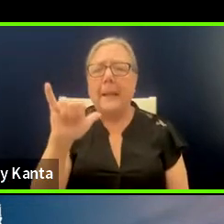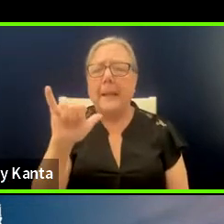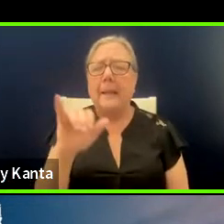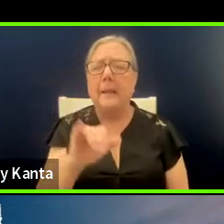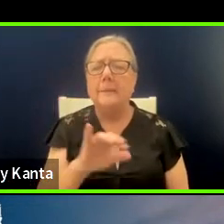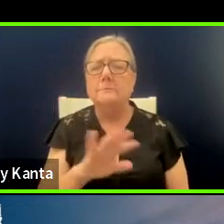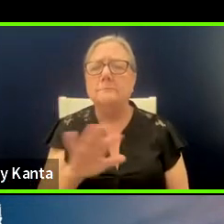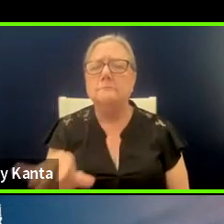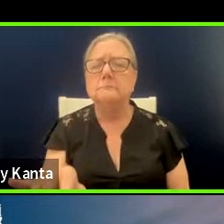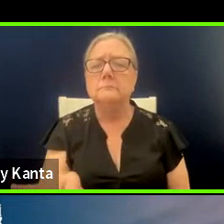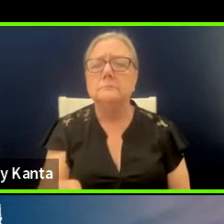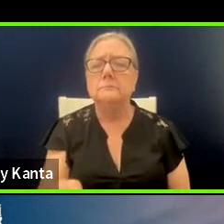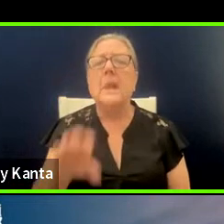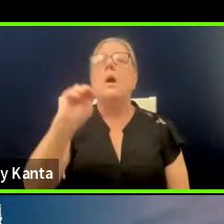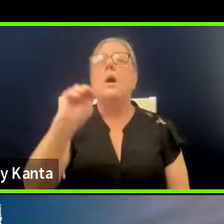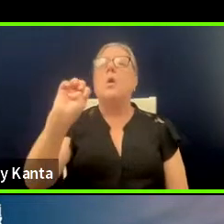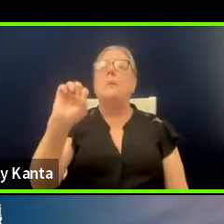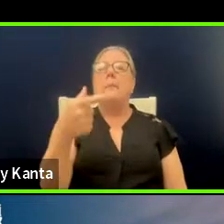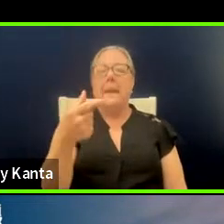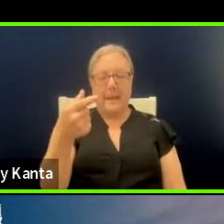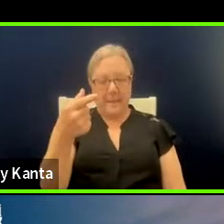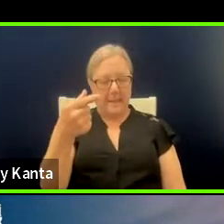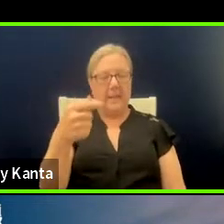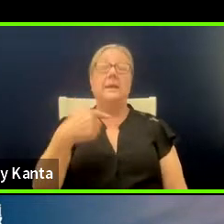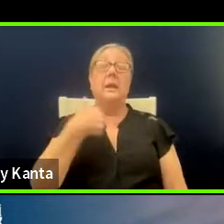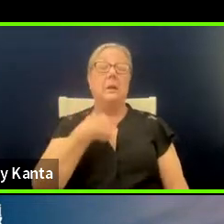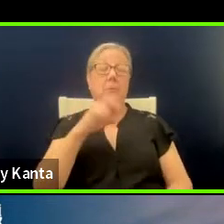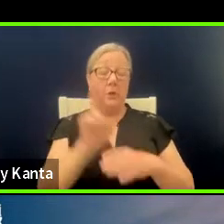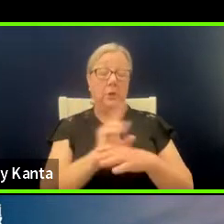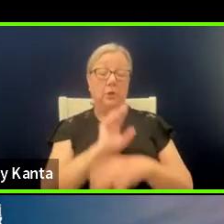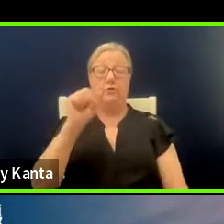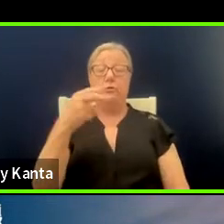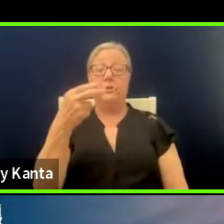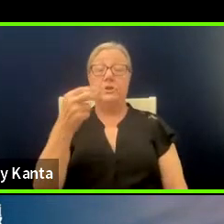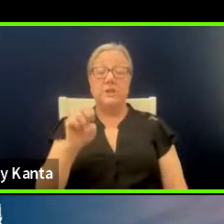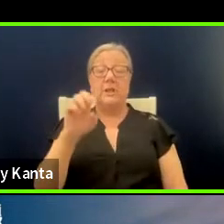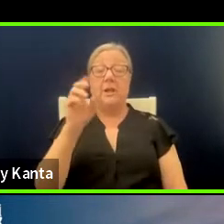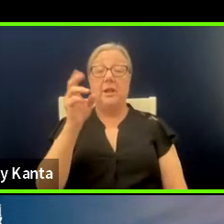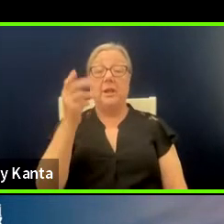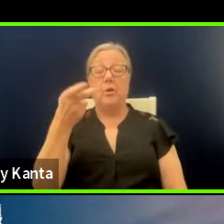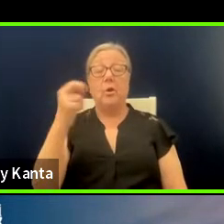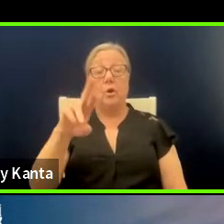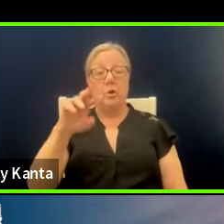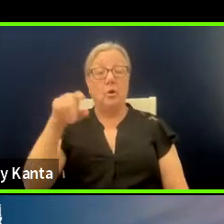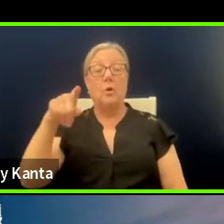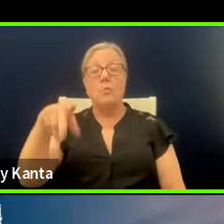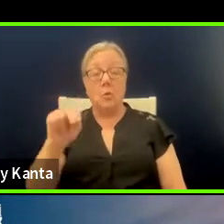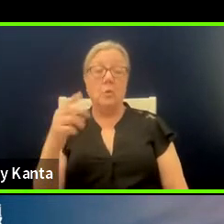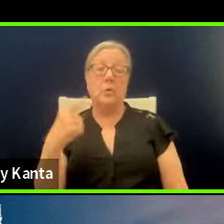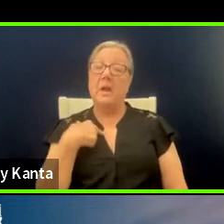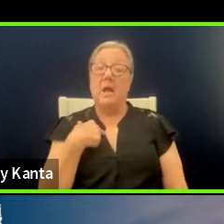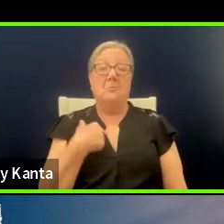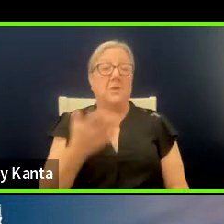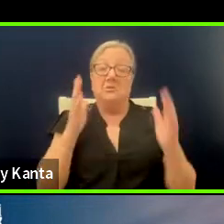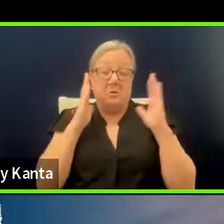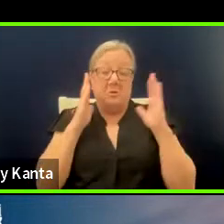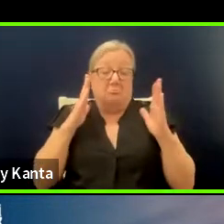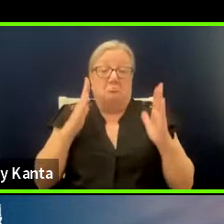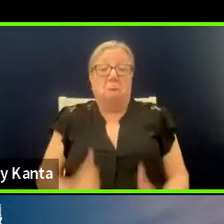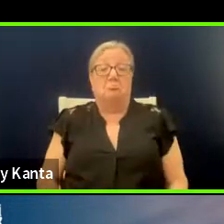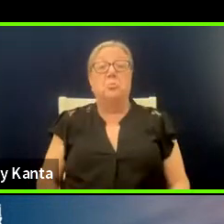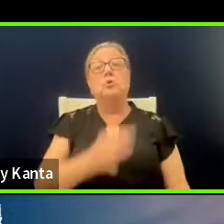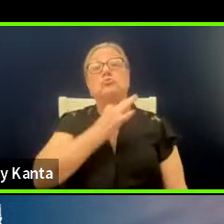Hi, everyone. My name is Meg Johnson. I use she, her pronouns. I'm here as just an individual citizen